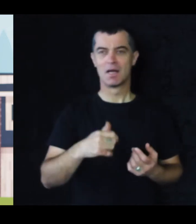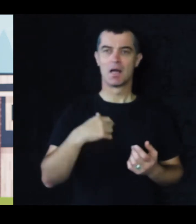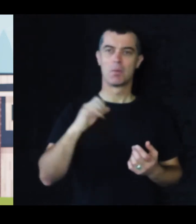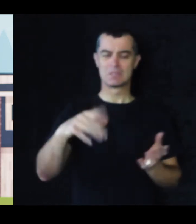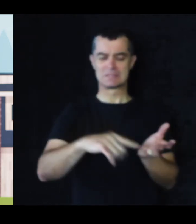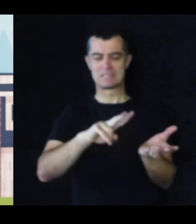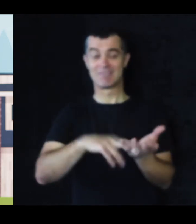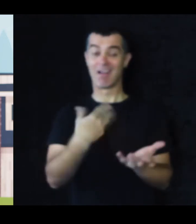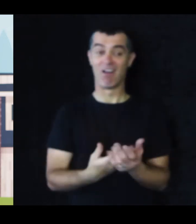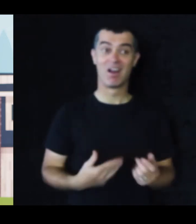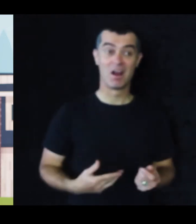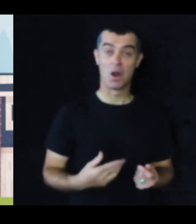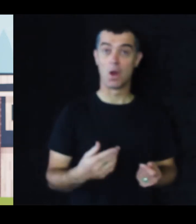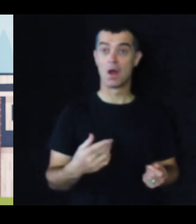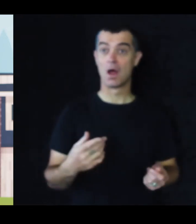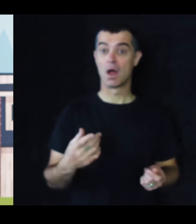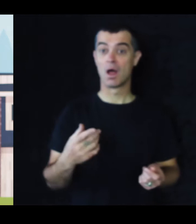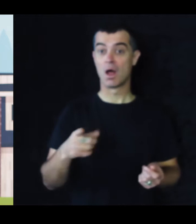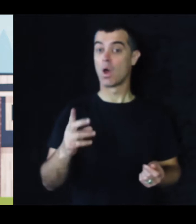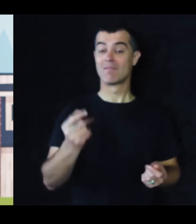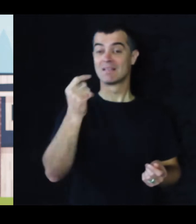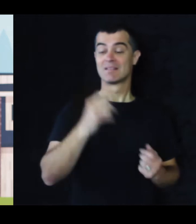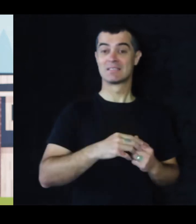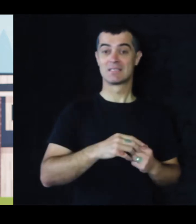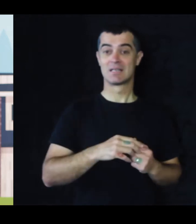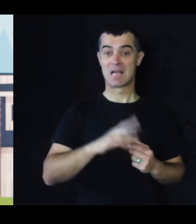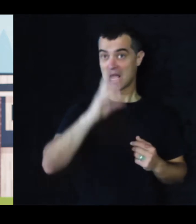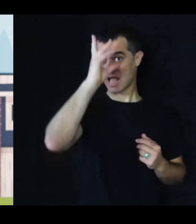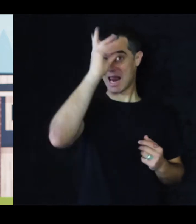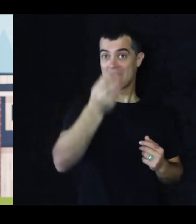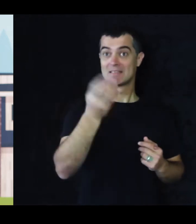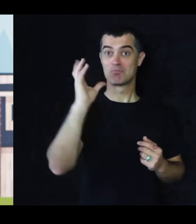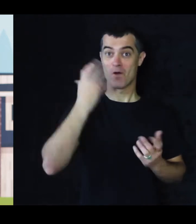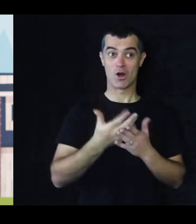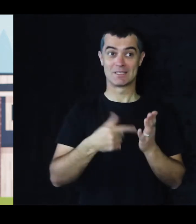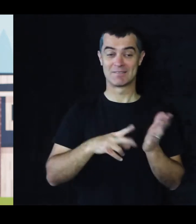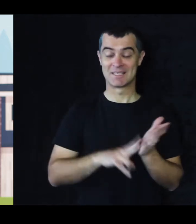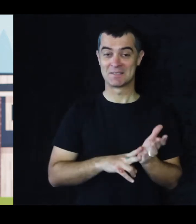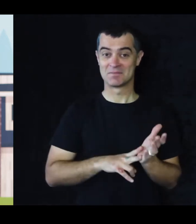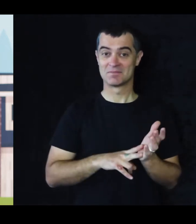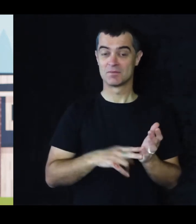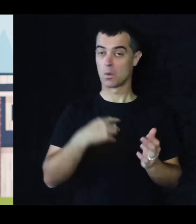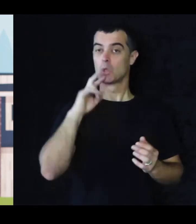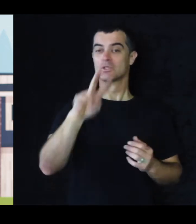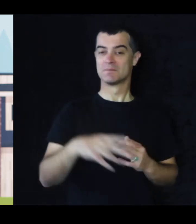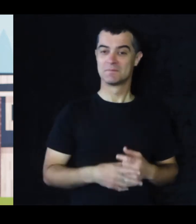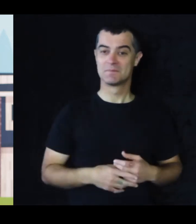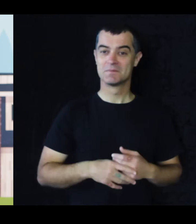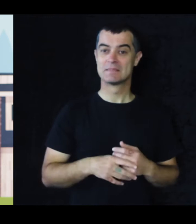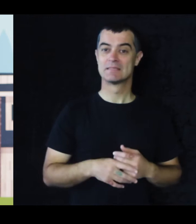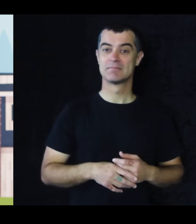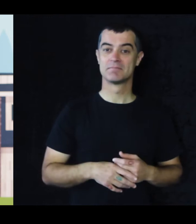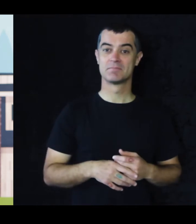it then. So I put the TV on, and all of a sudden an Elvis movie was on TV, and I watched